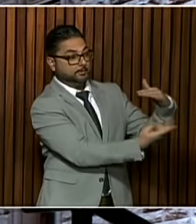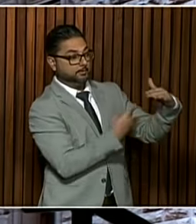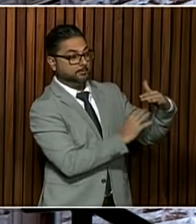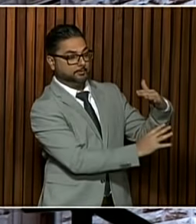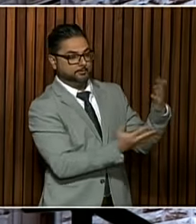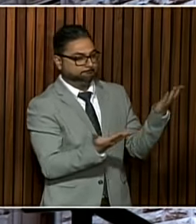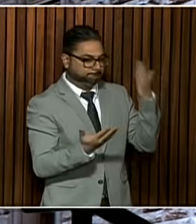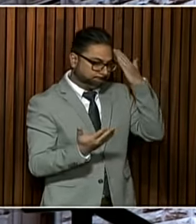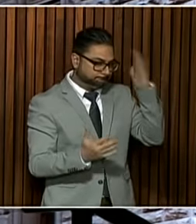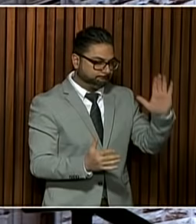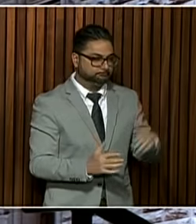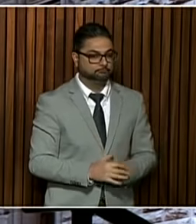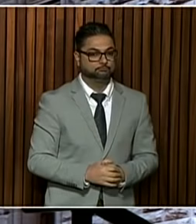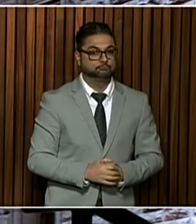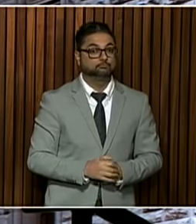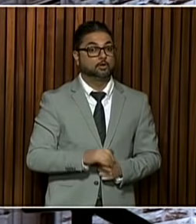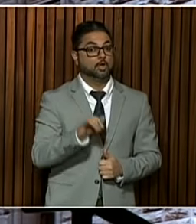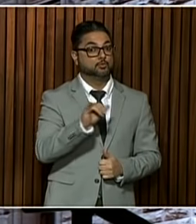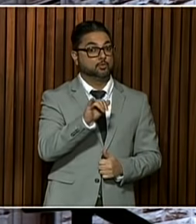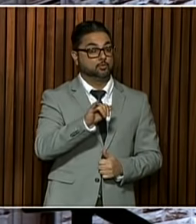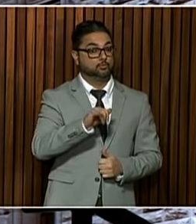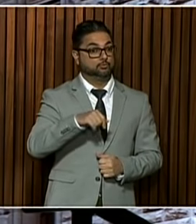now 1,144 in Ontario,